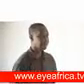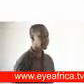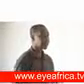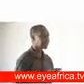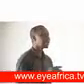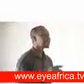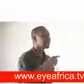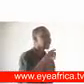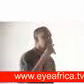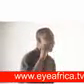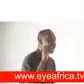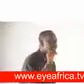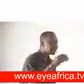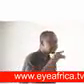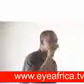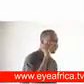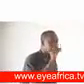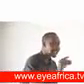Dear Daddy,